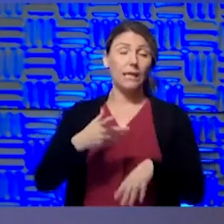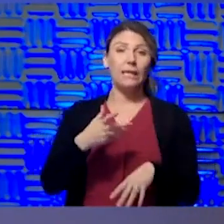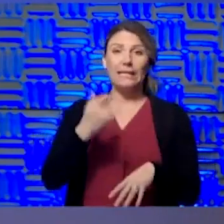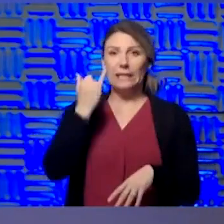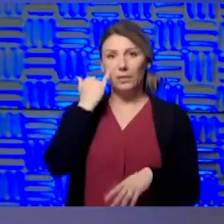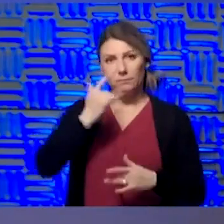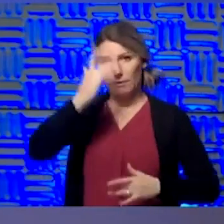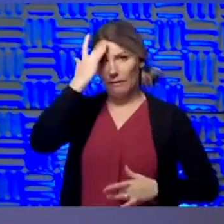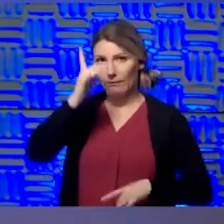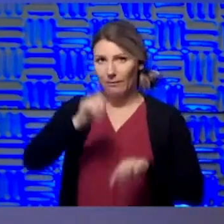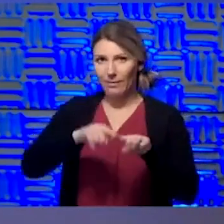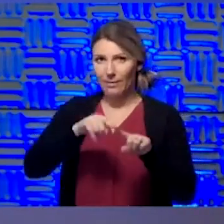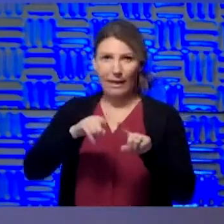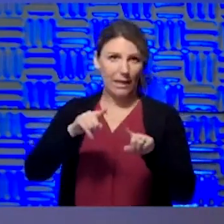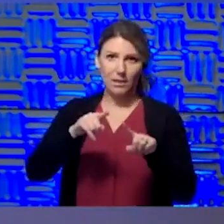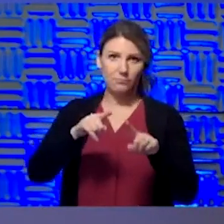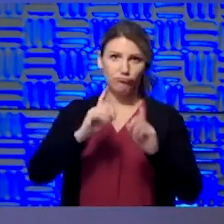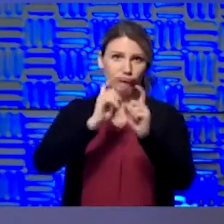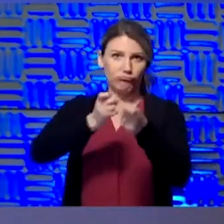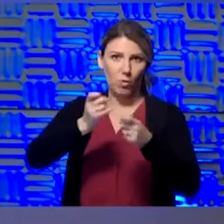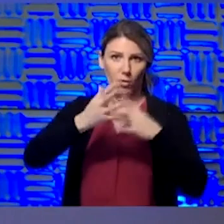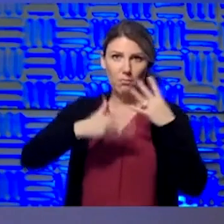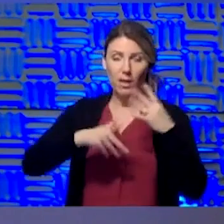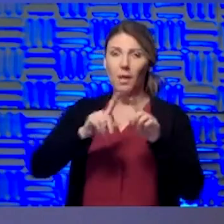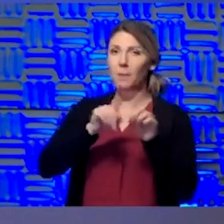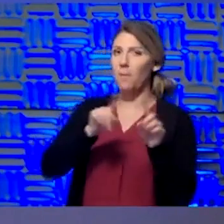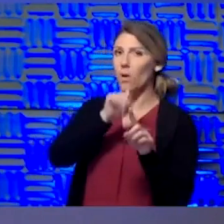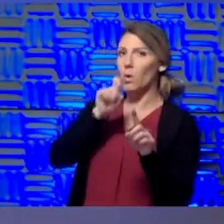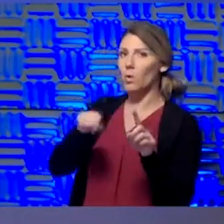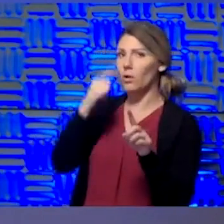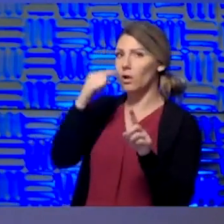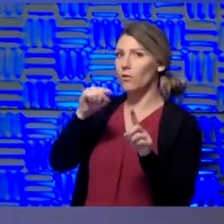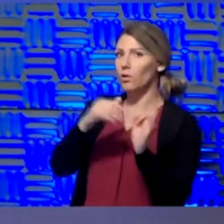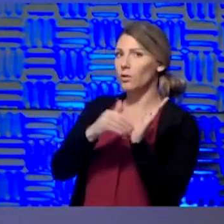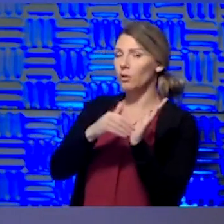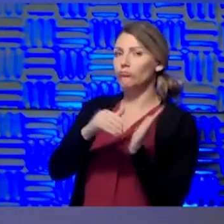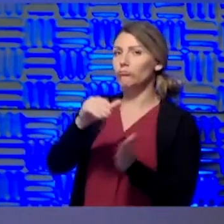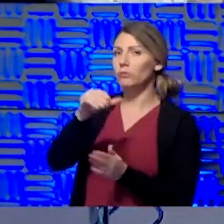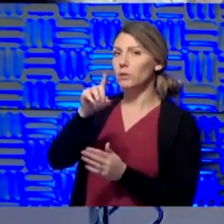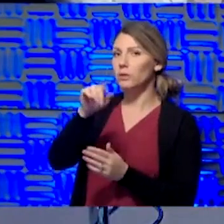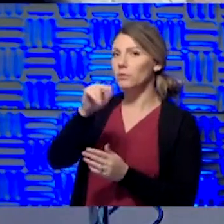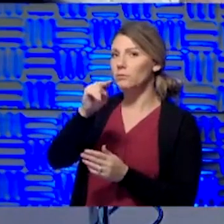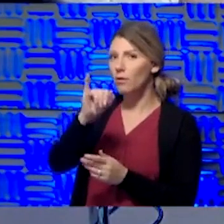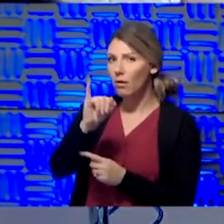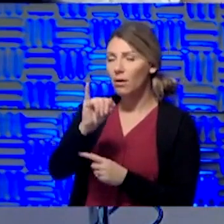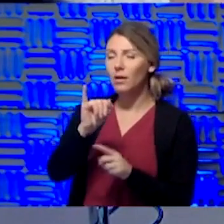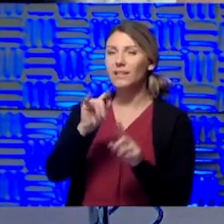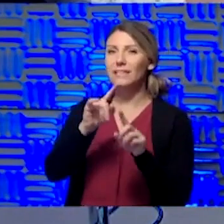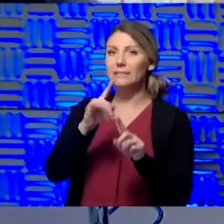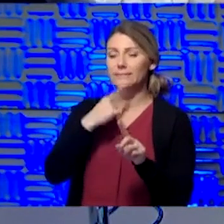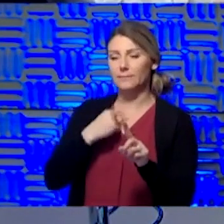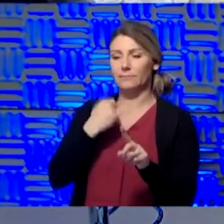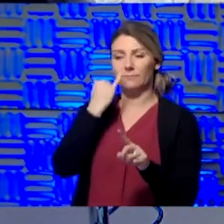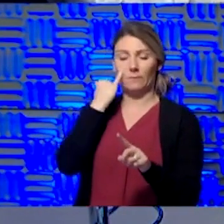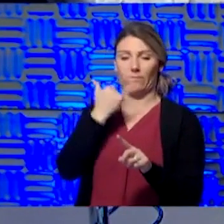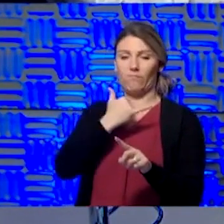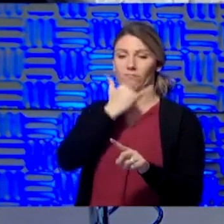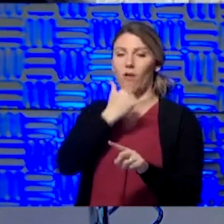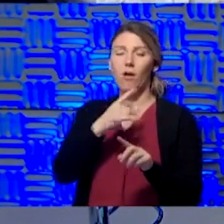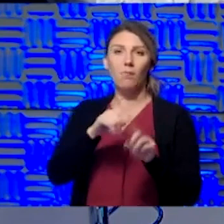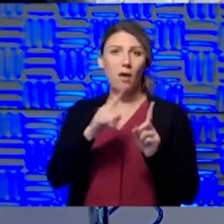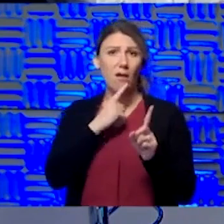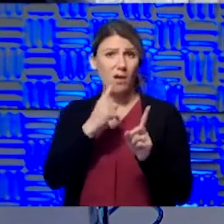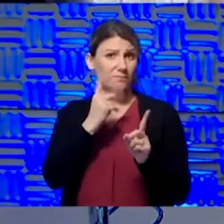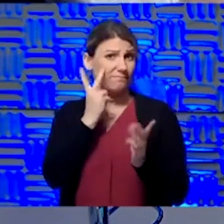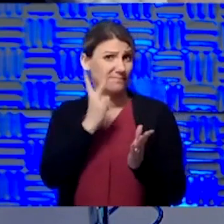give blood. And just a question for Dr. Dendy, and please tell me if I'm wrong, but I've also seen reports, and maybe we've